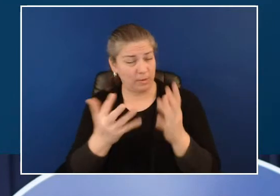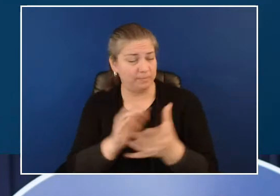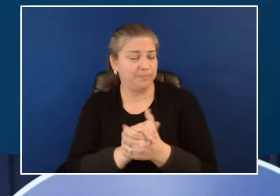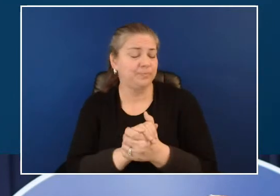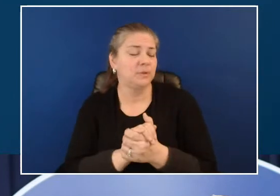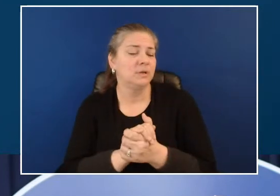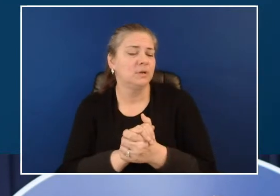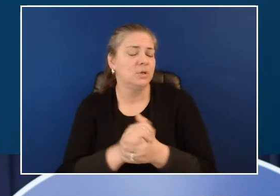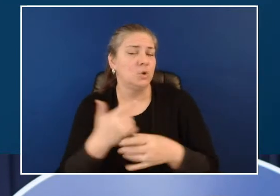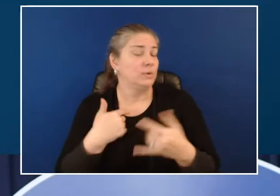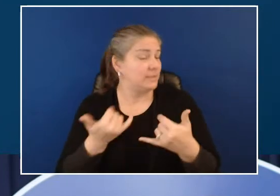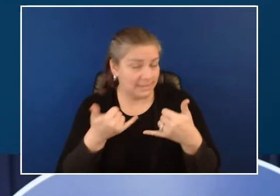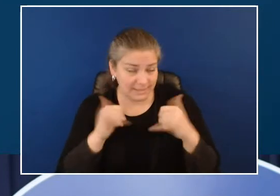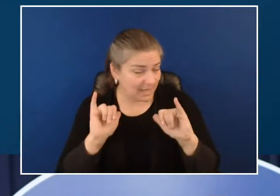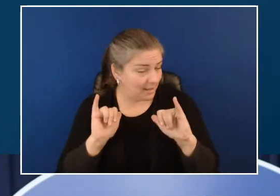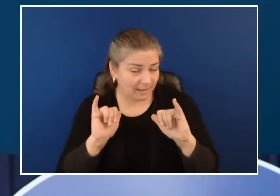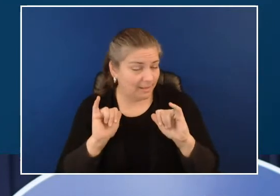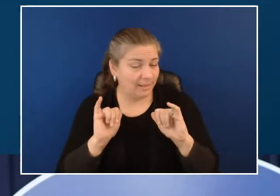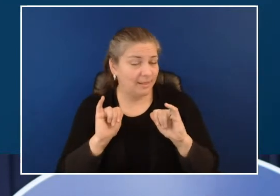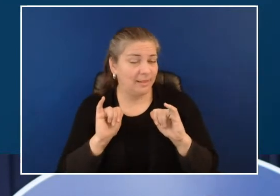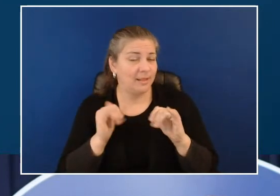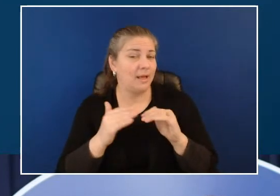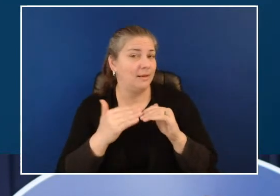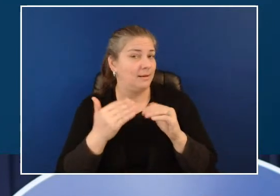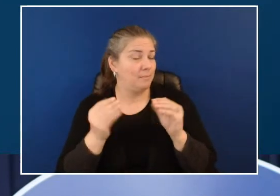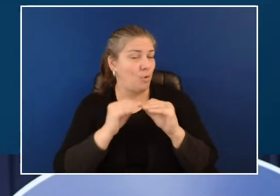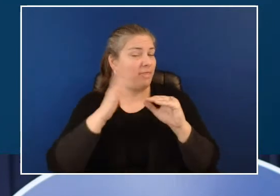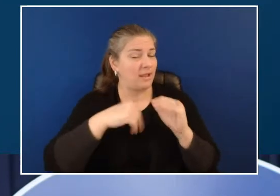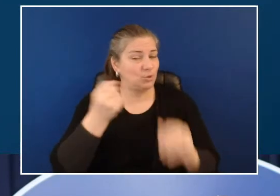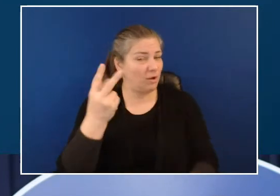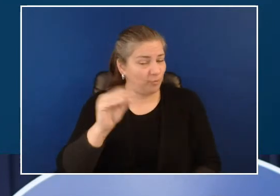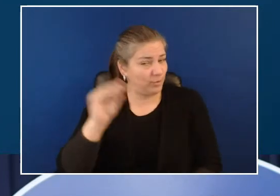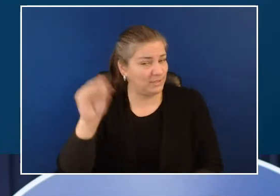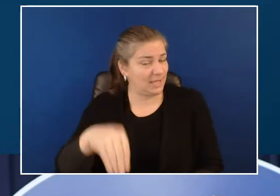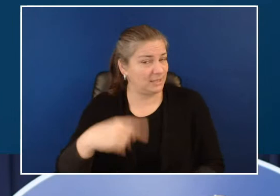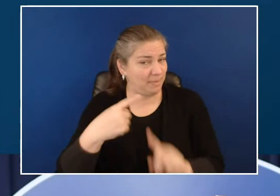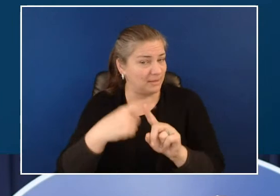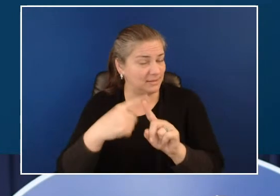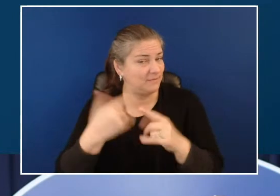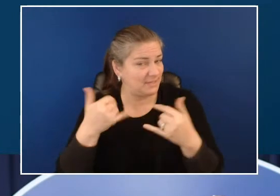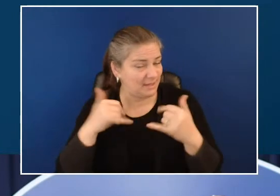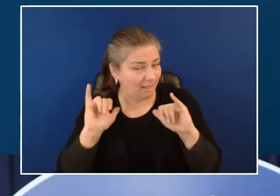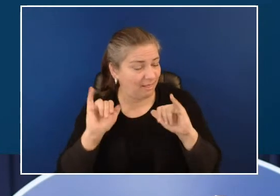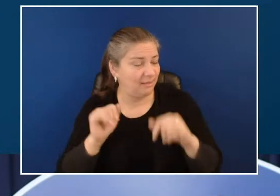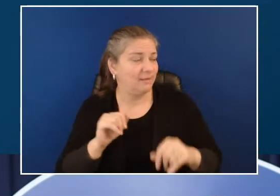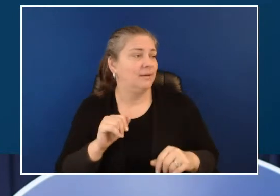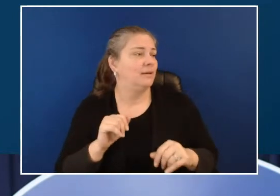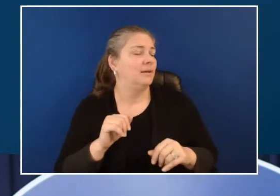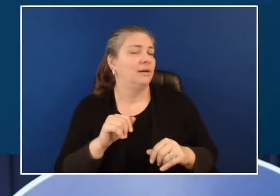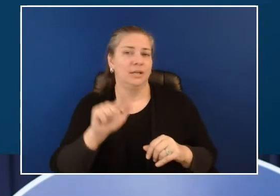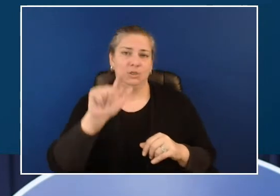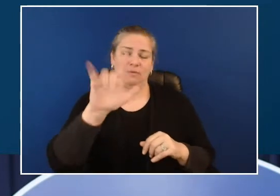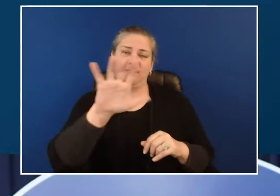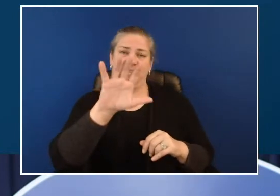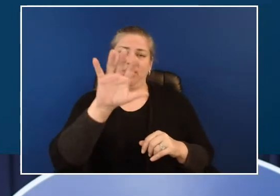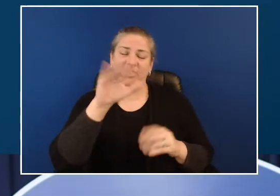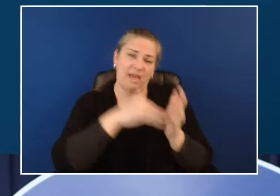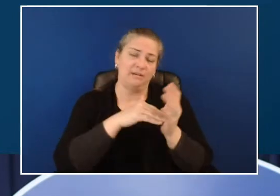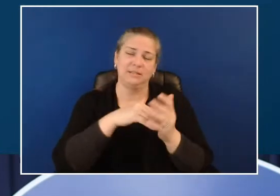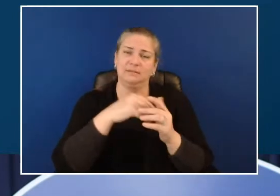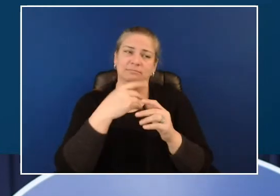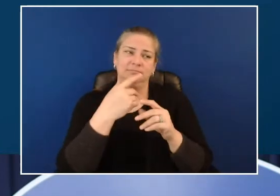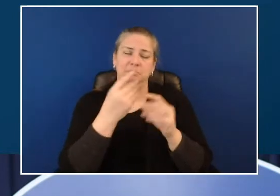still above 12% in the positivity rate. We're still 25,000 plus cases in a week.